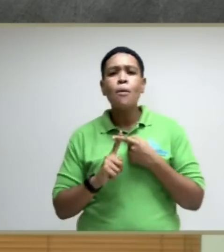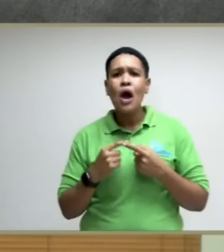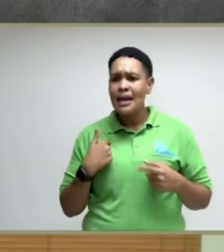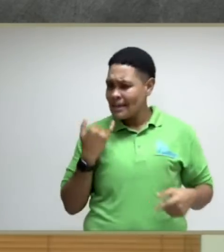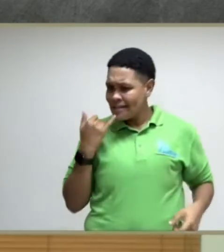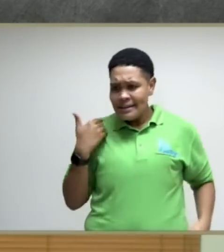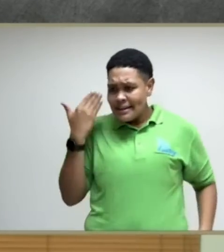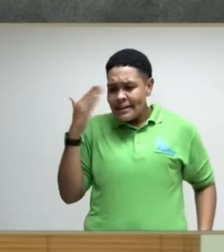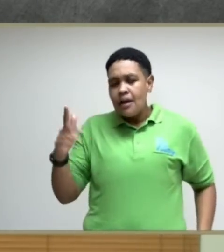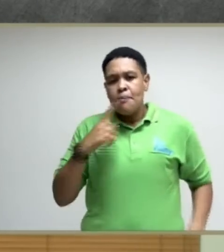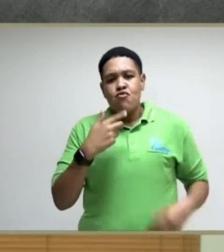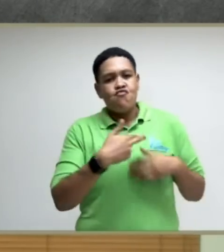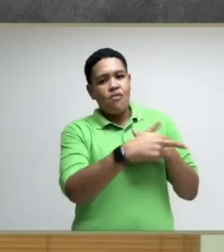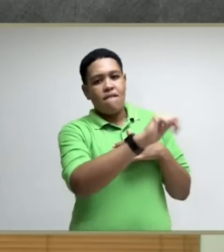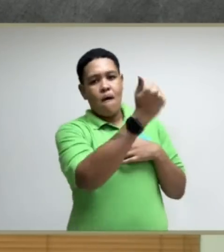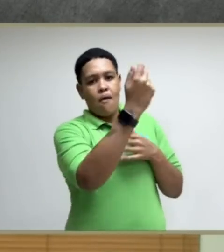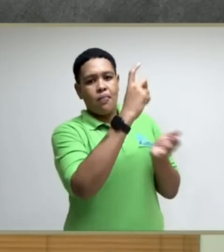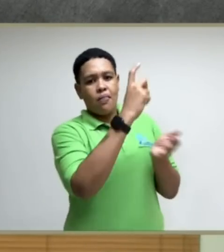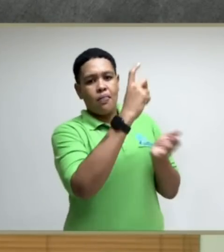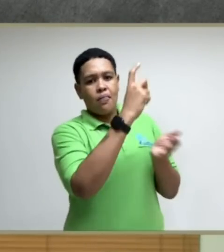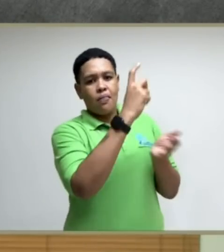appropriately.